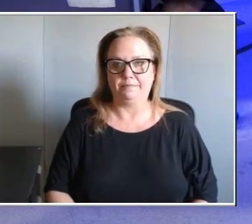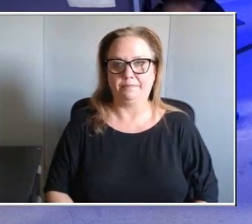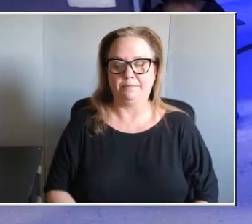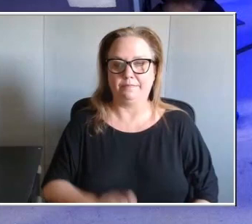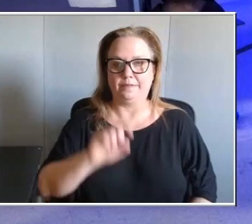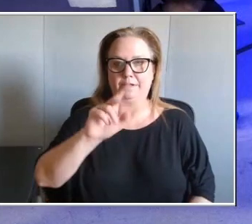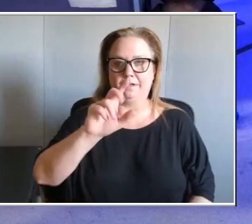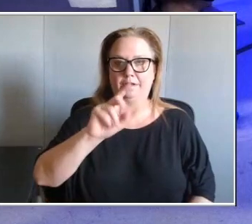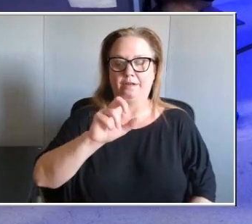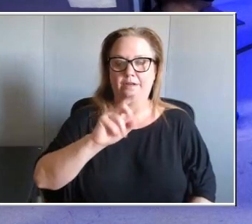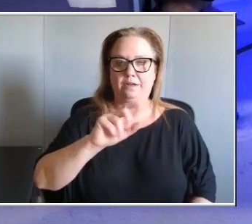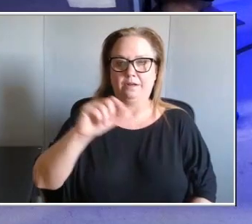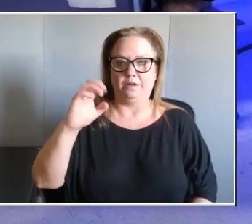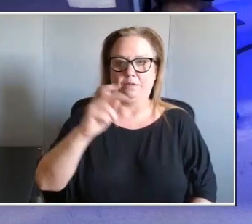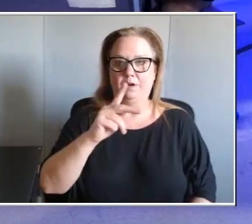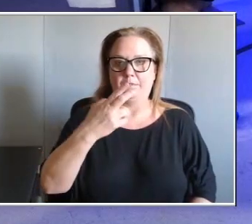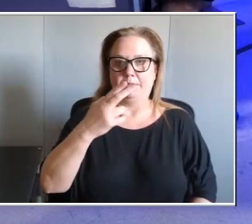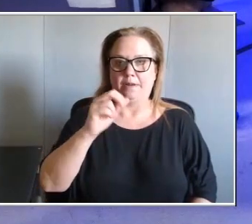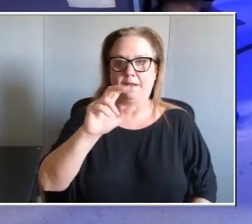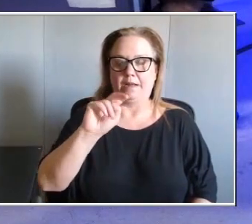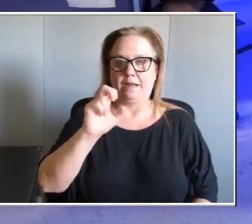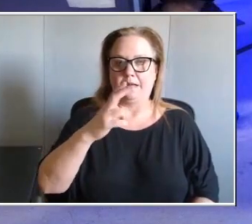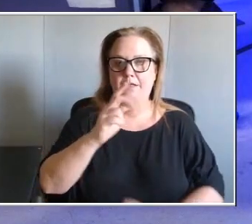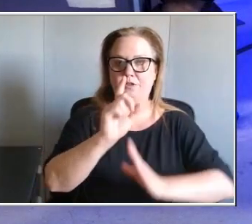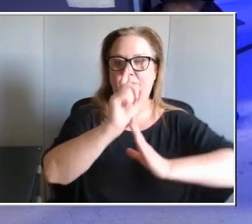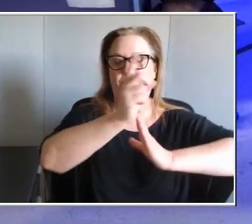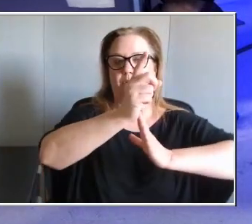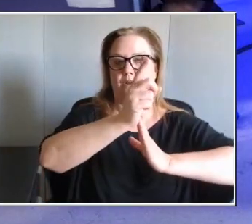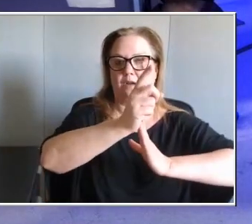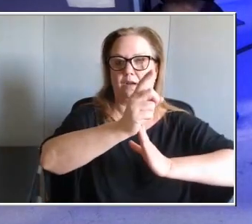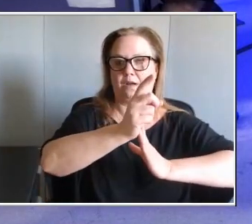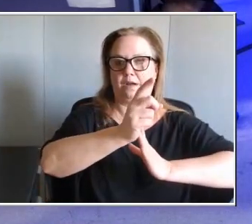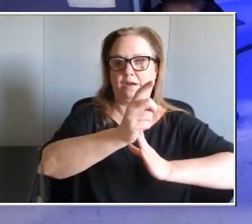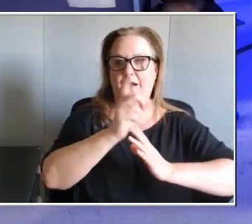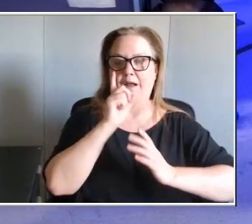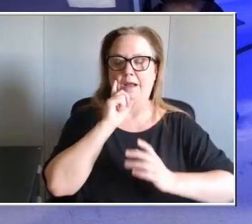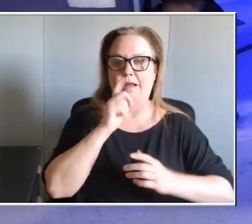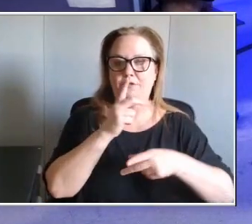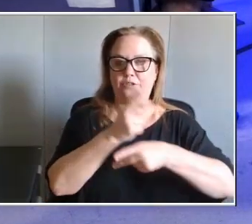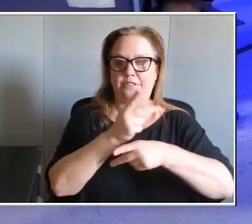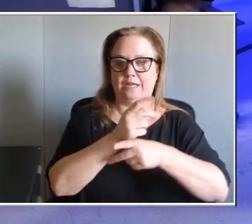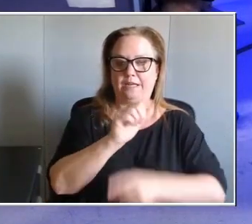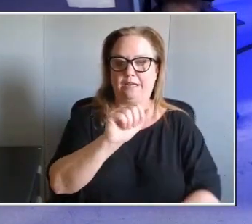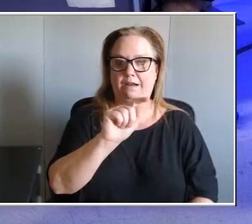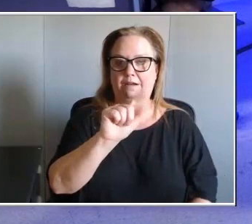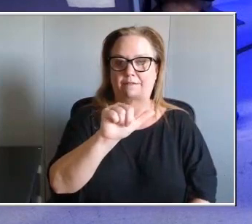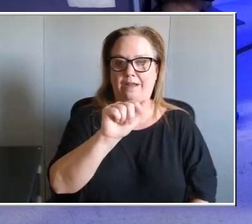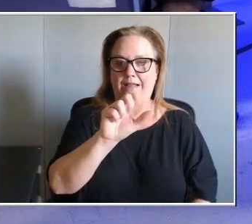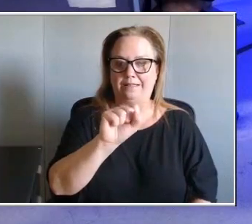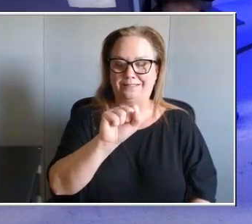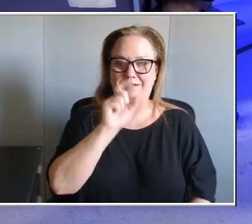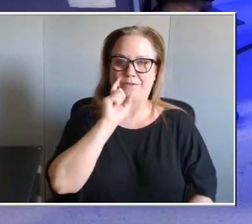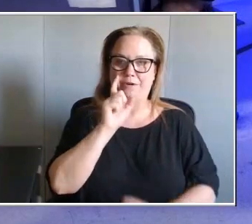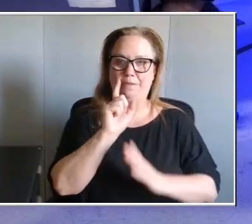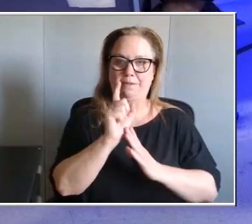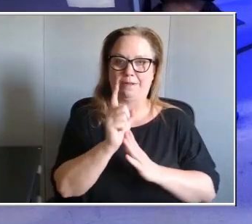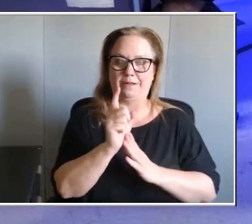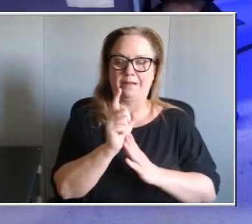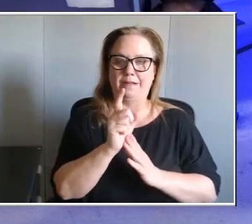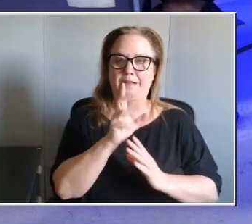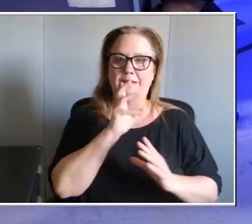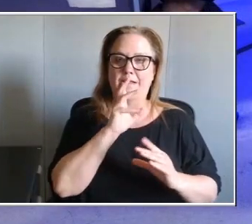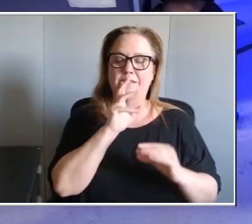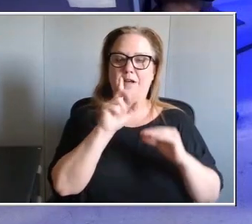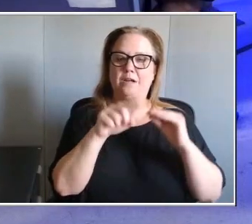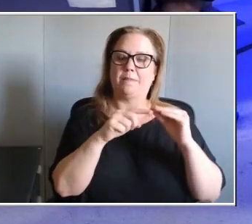Okay, so we're going to be back with Hannah in just a moment. I bet she's out to take care of Atlas for just a moment. So let's talk a little bit more